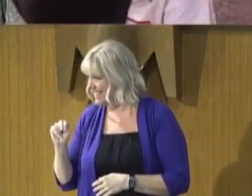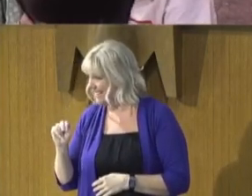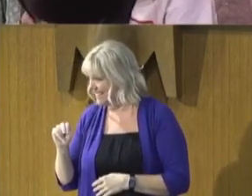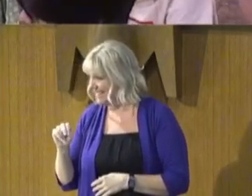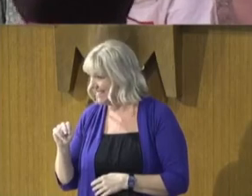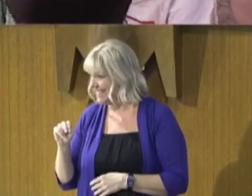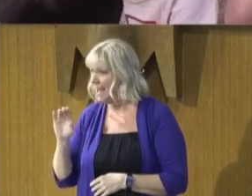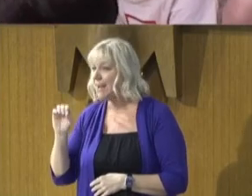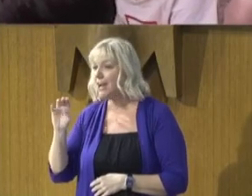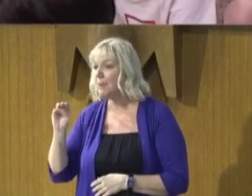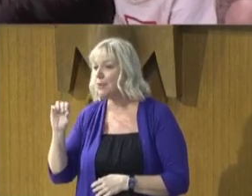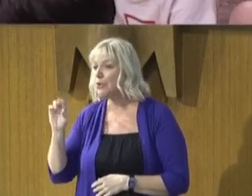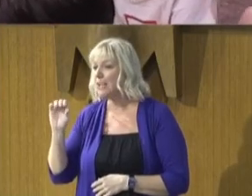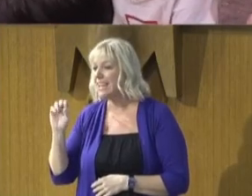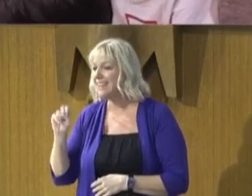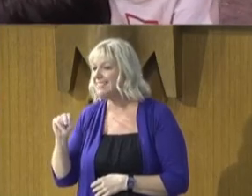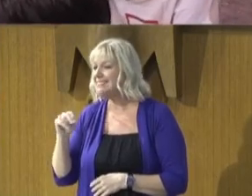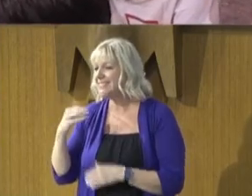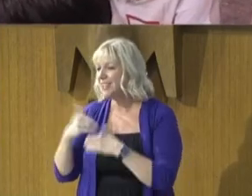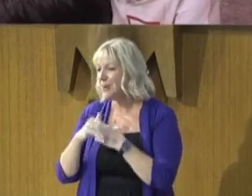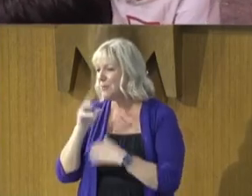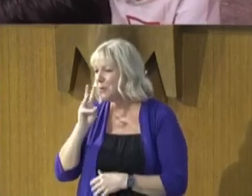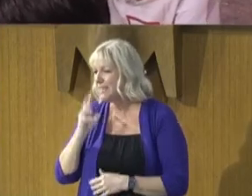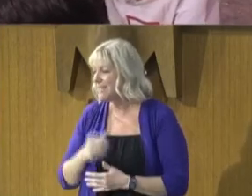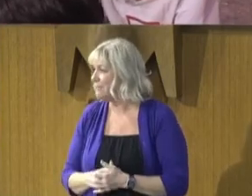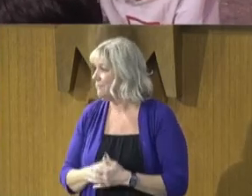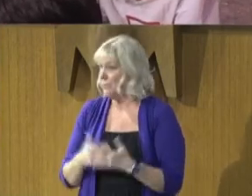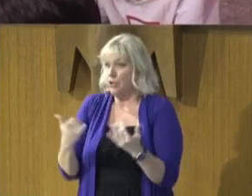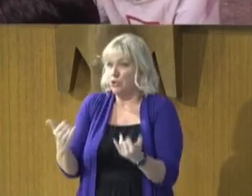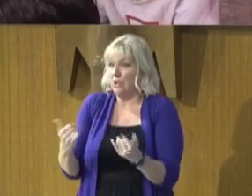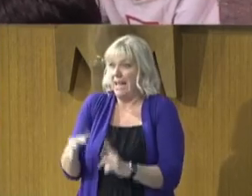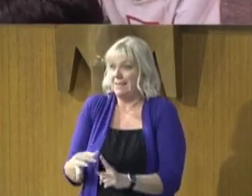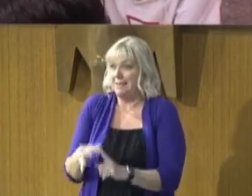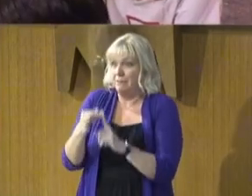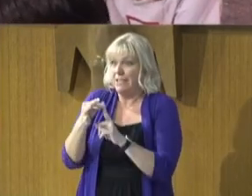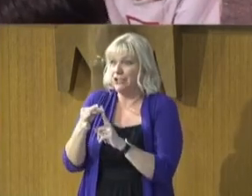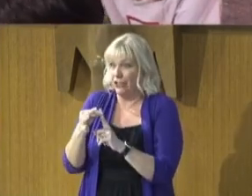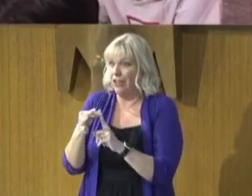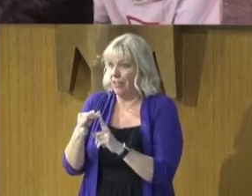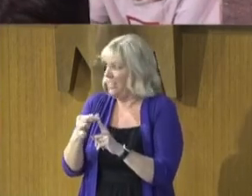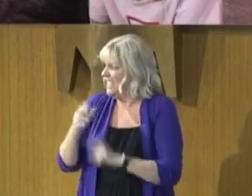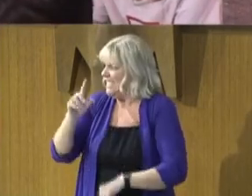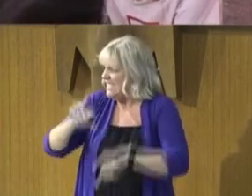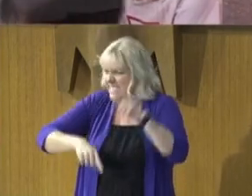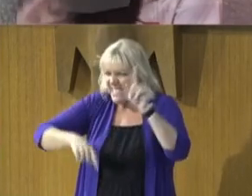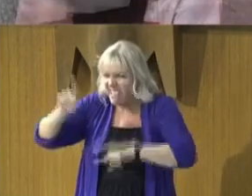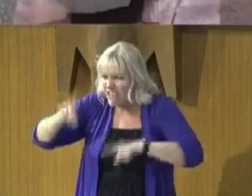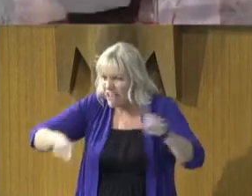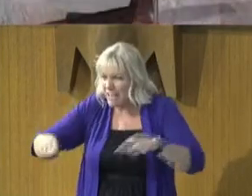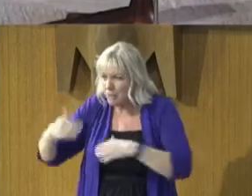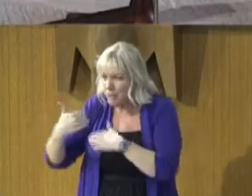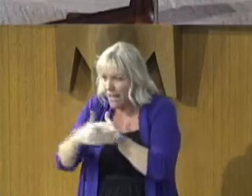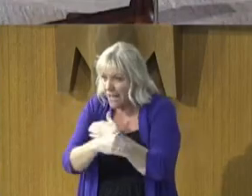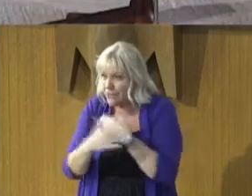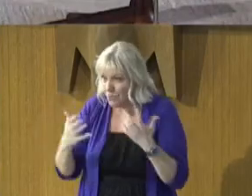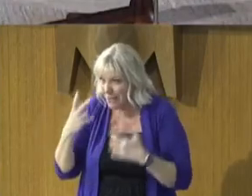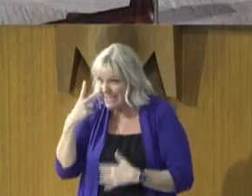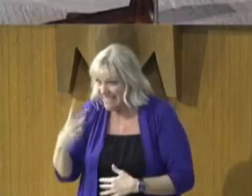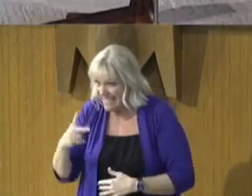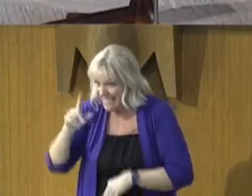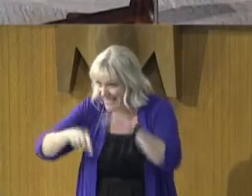Communion. And today we have special communion day. We have all sorts of different breads. Do you want to see all the different